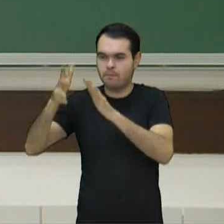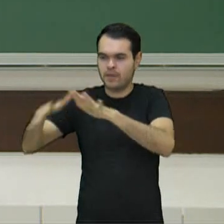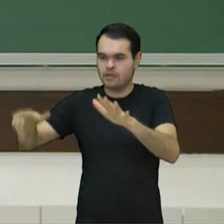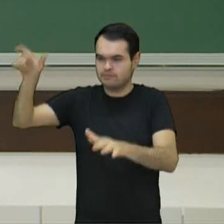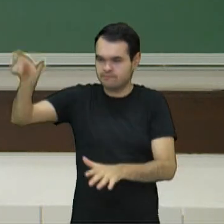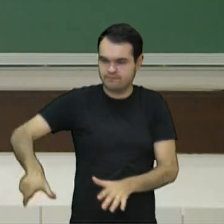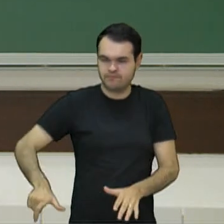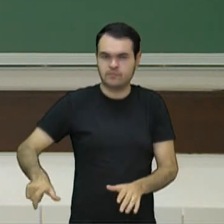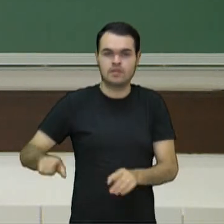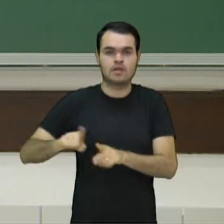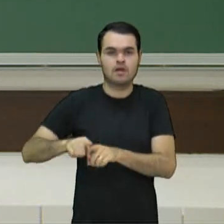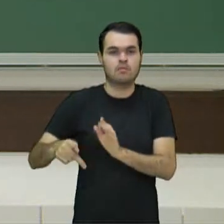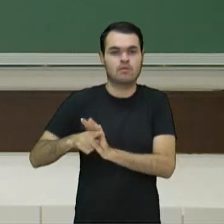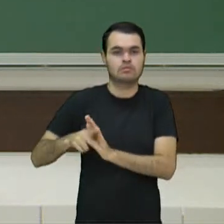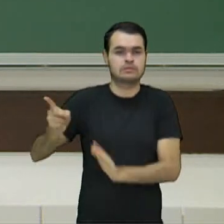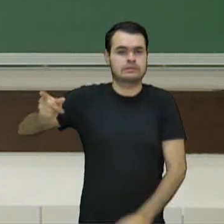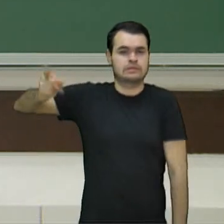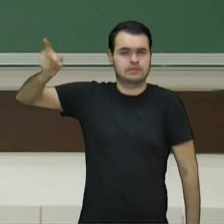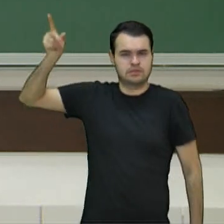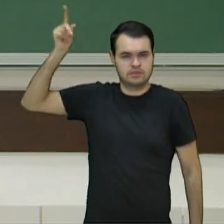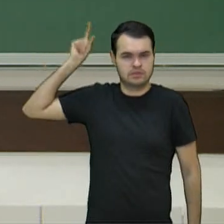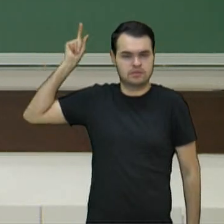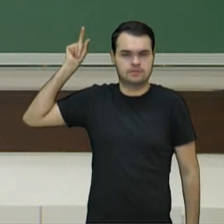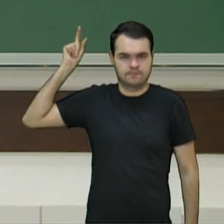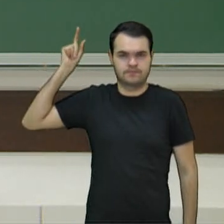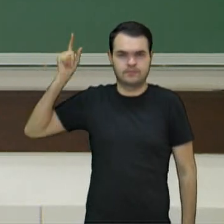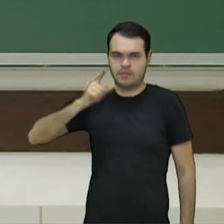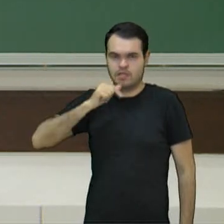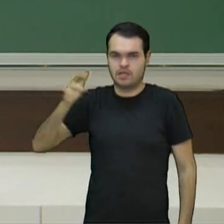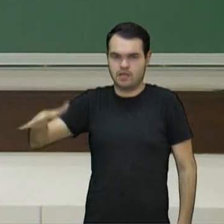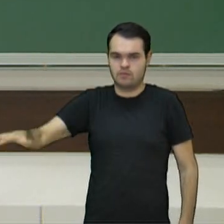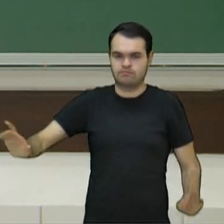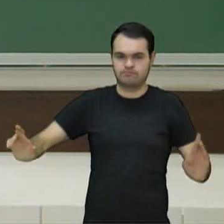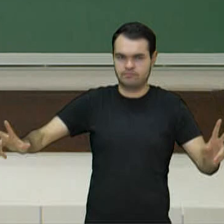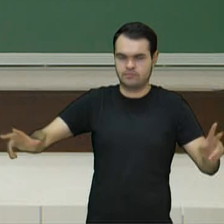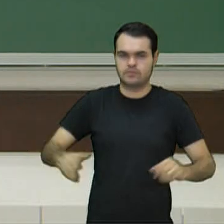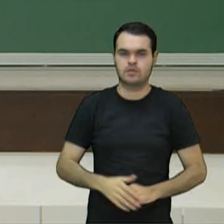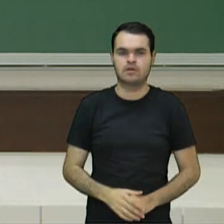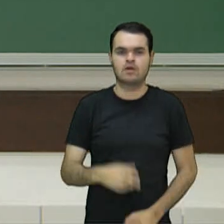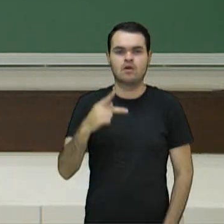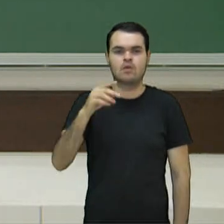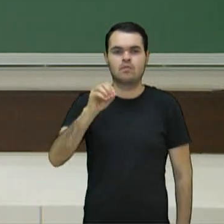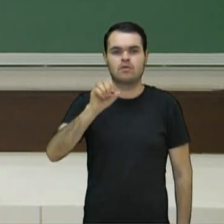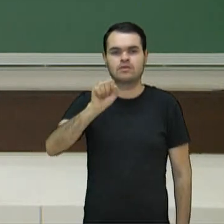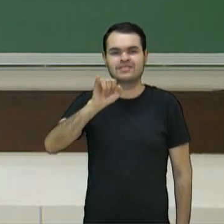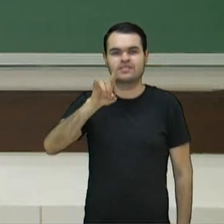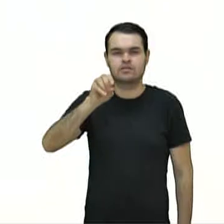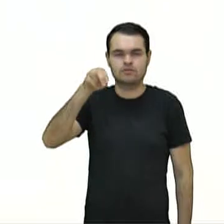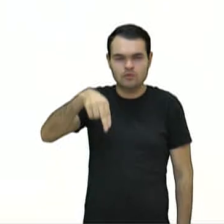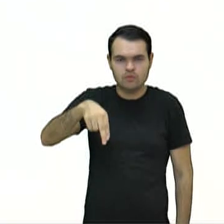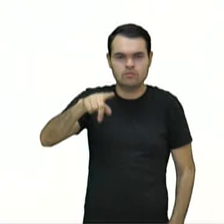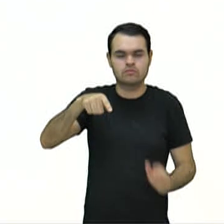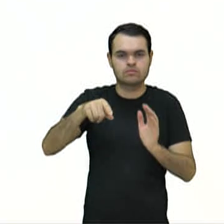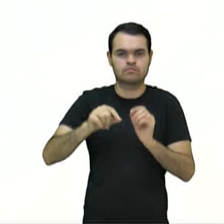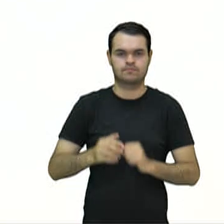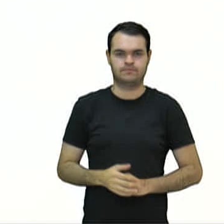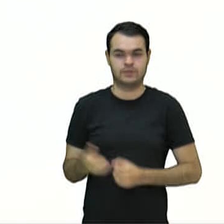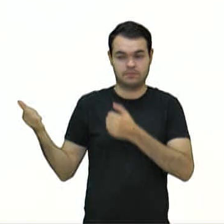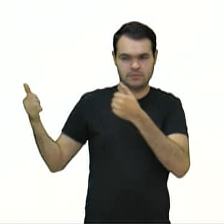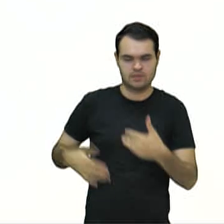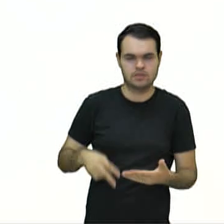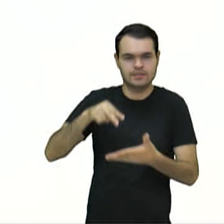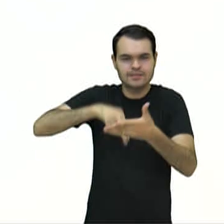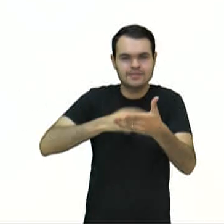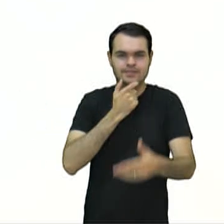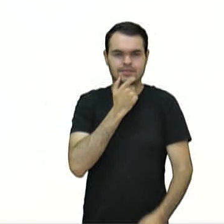divindade antiga, né, grega antiga das águas. The name Poseidon means either husband of the